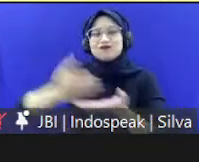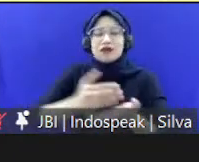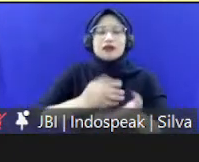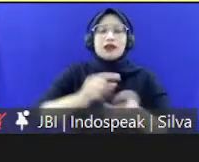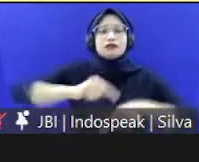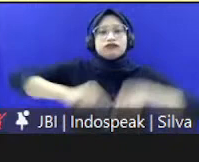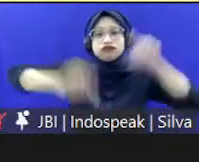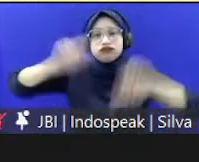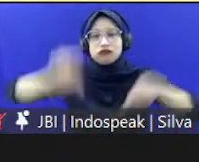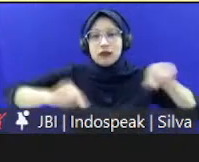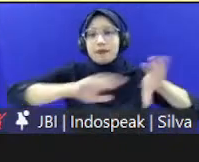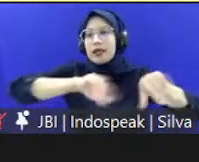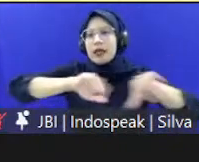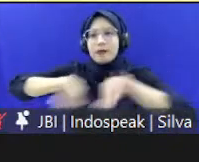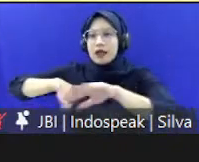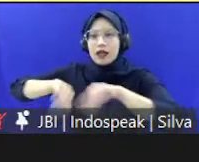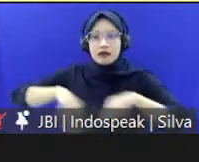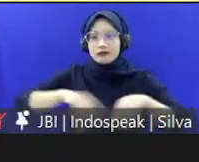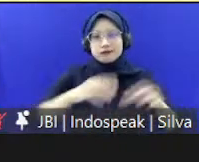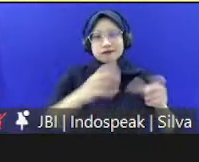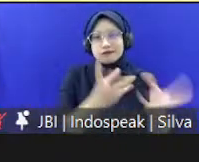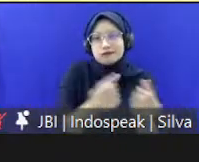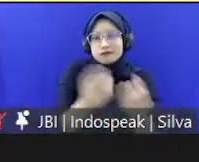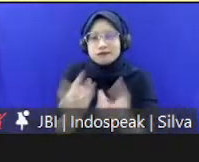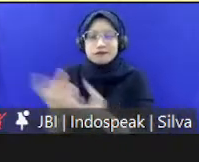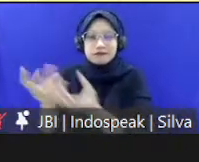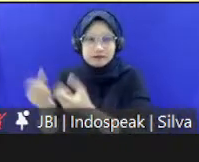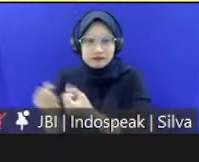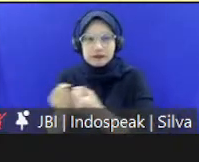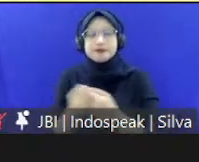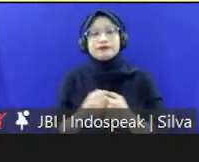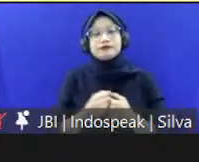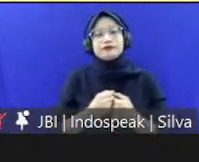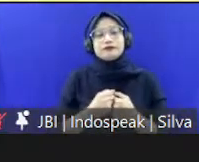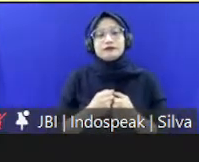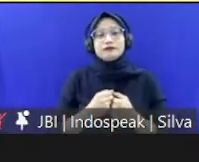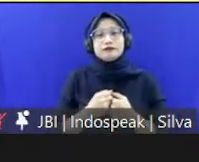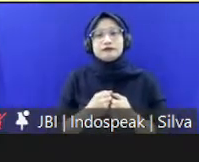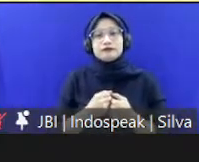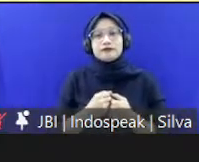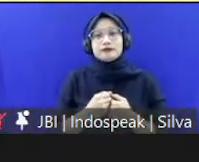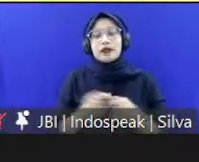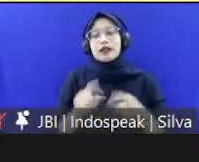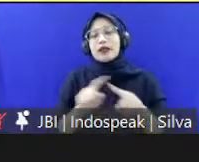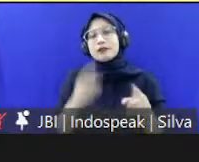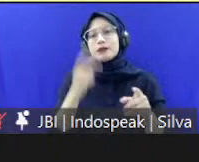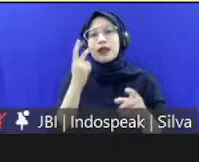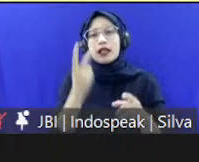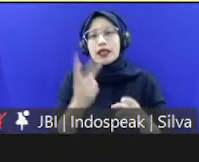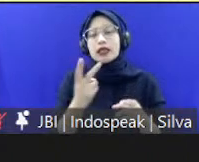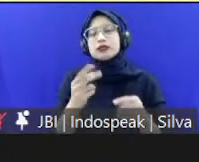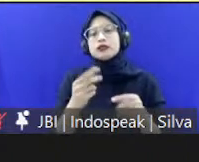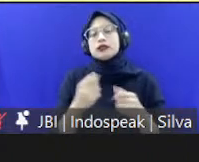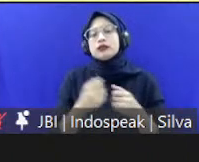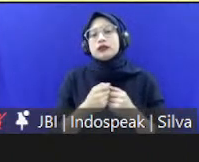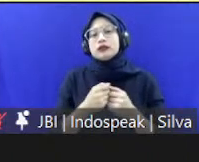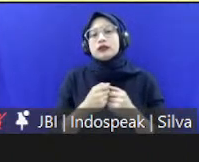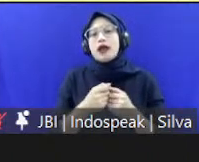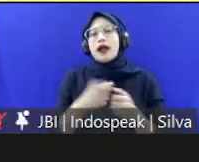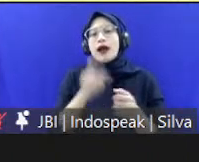and measuring disability it's itself very complex. But what we can see in general is that there are these